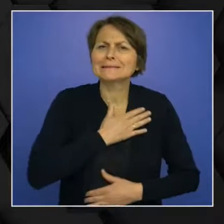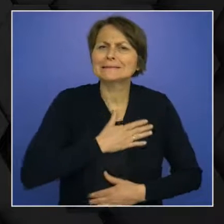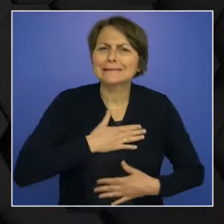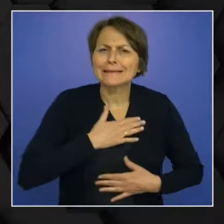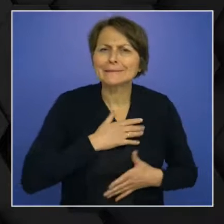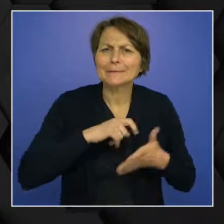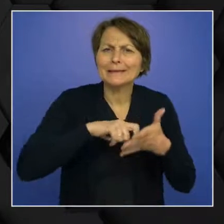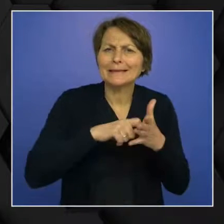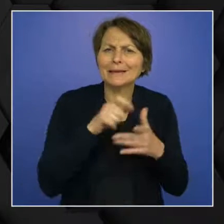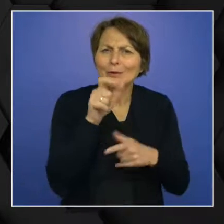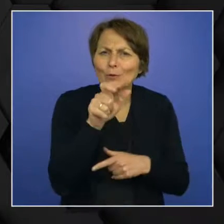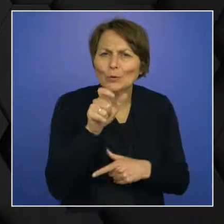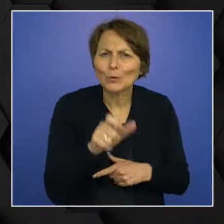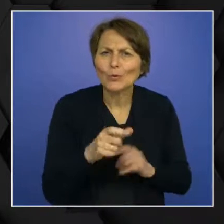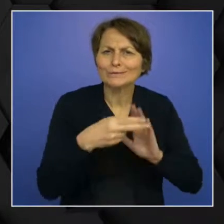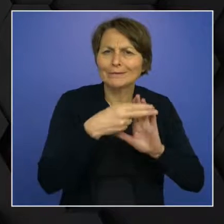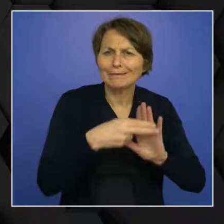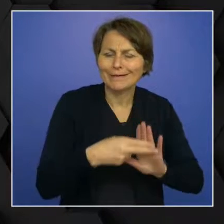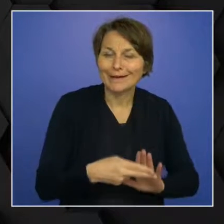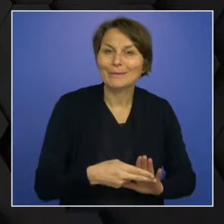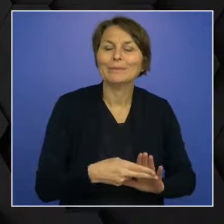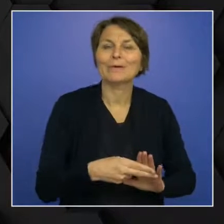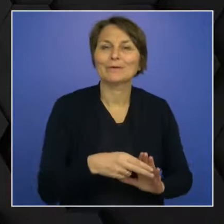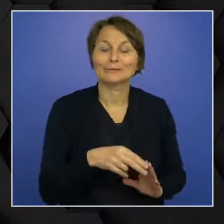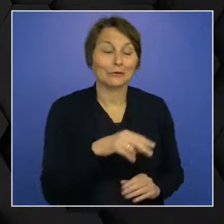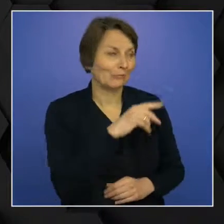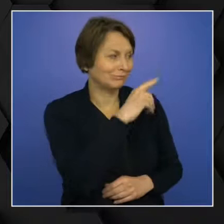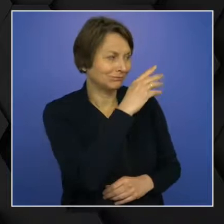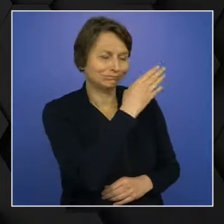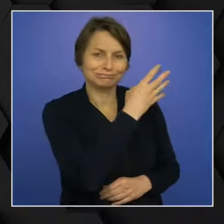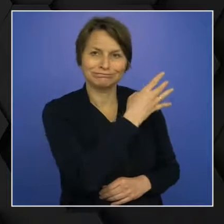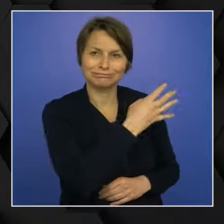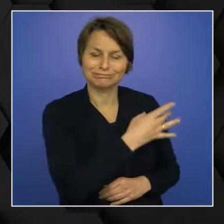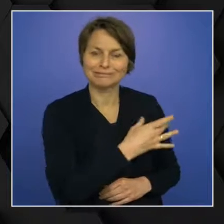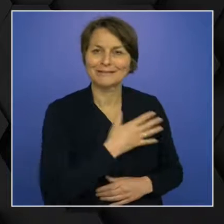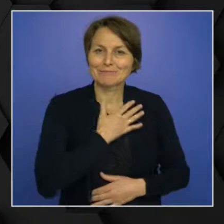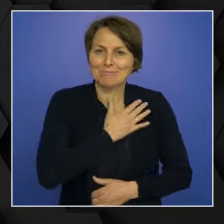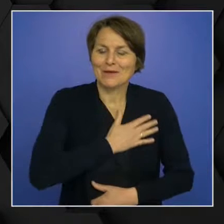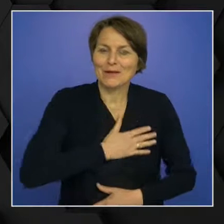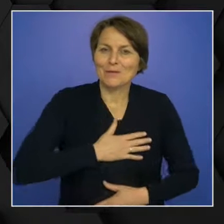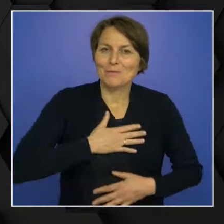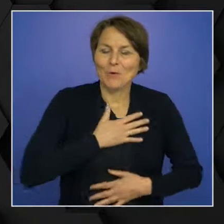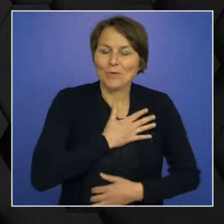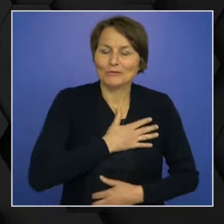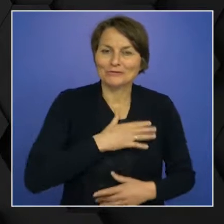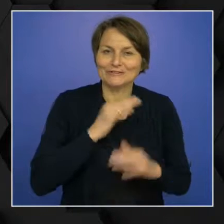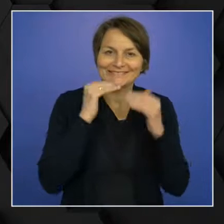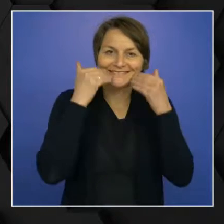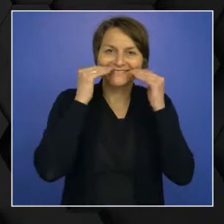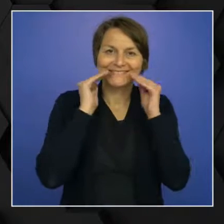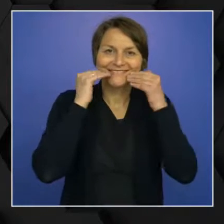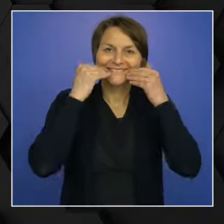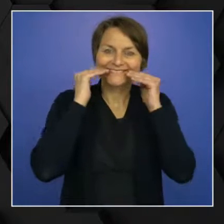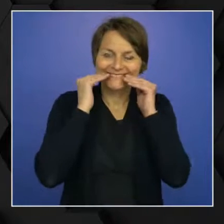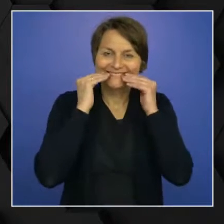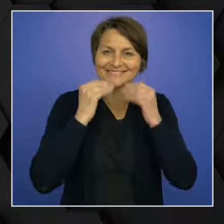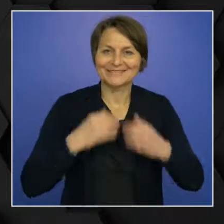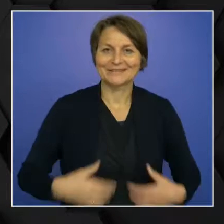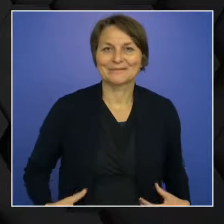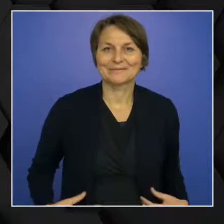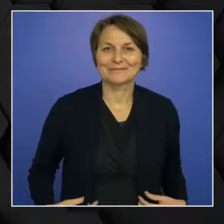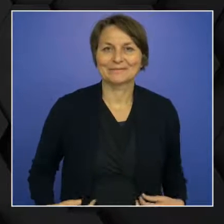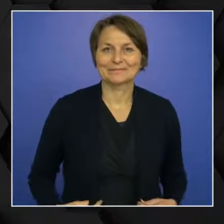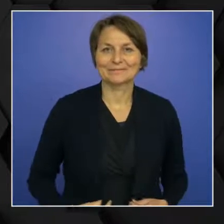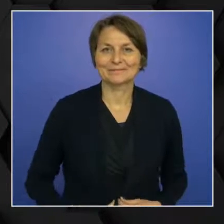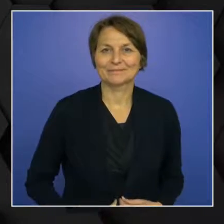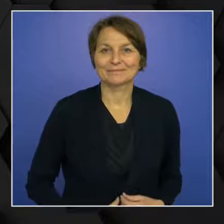named entities. So we can go see the emotions. So you can go click on that. And it'll say there, that